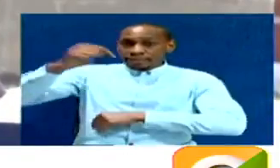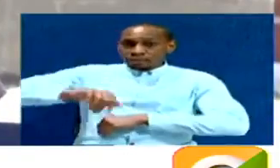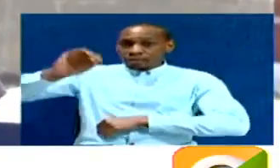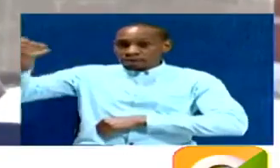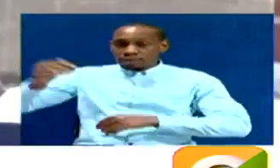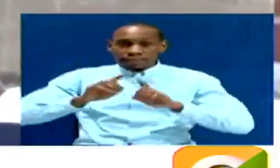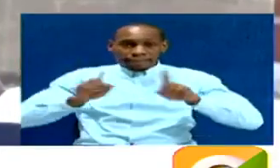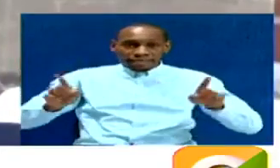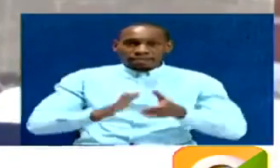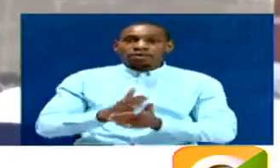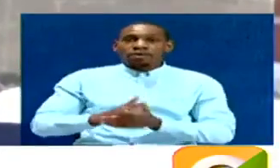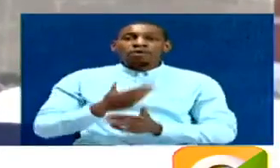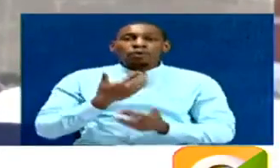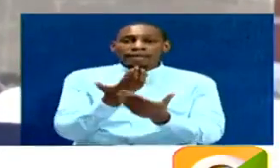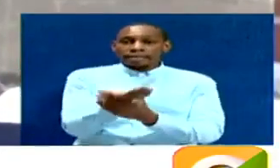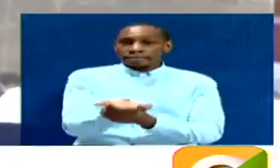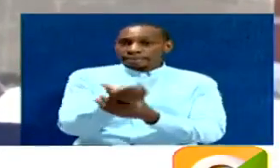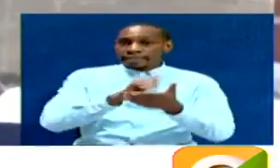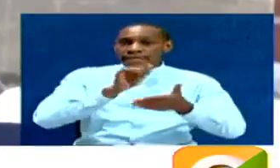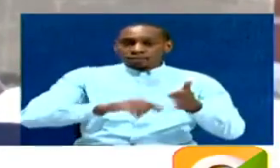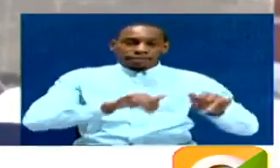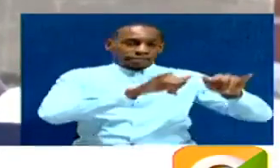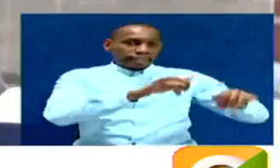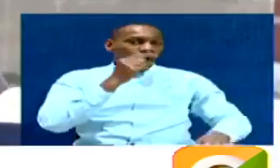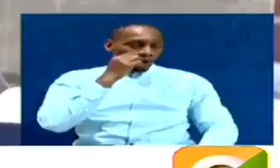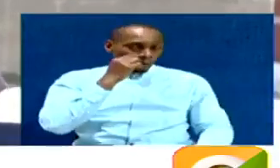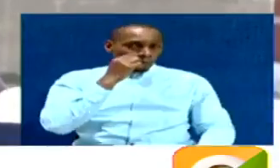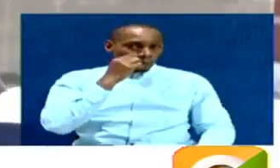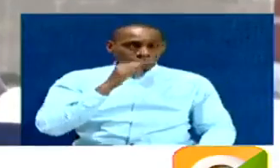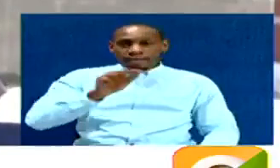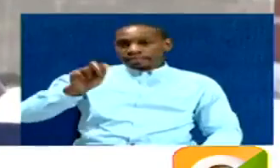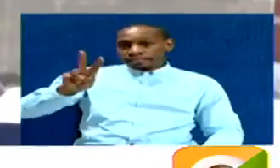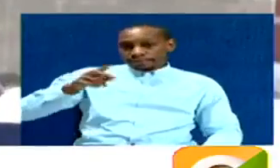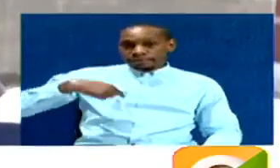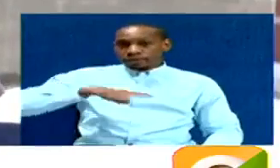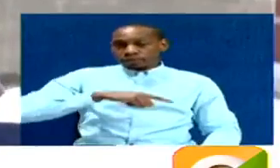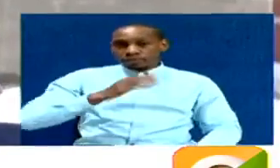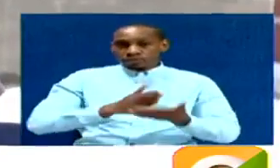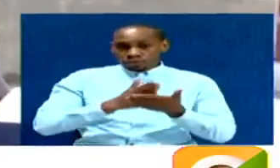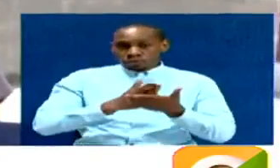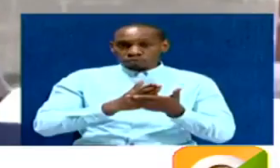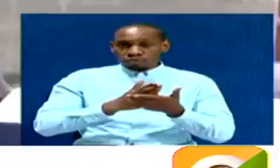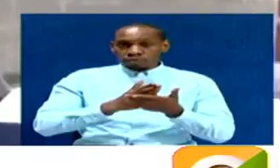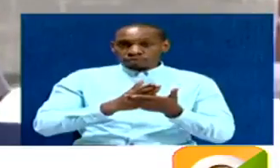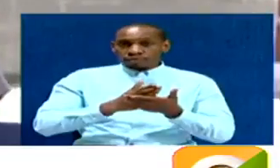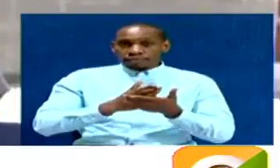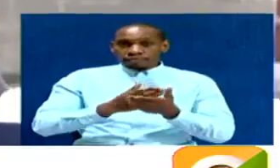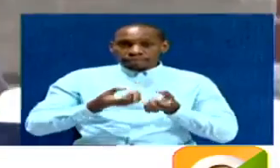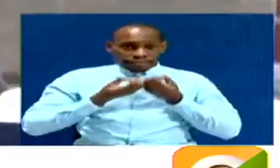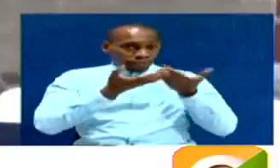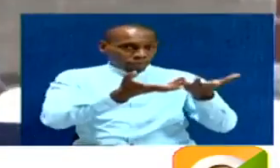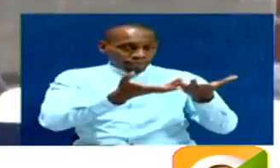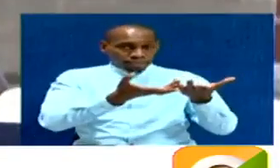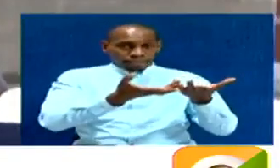hii. Lakini tungependa kuomba ya kwamba tuketini nyumbani, runinga zetu za kuaminika na za kutajika zitakuwa